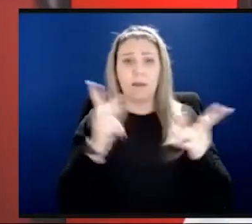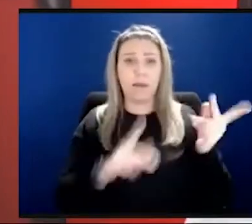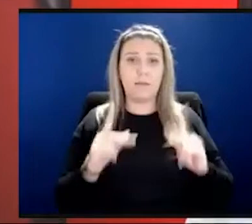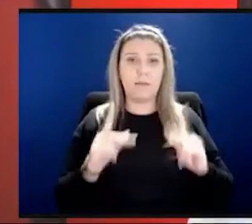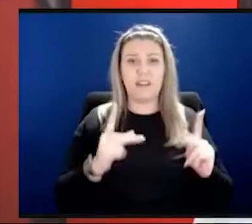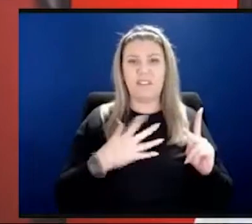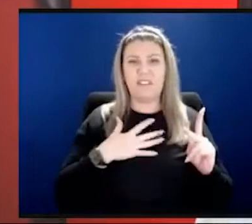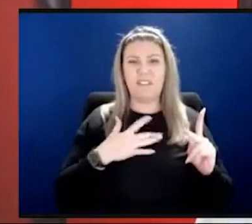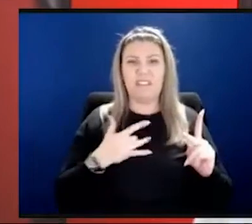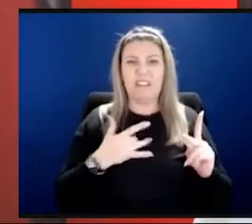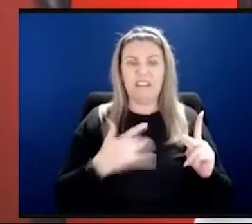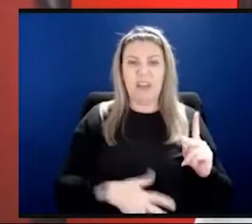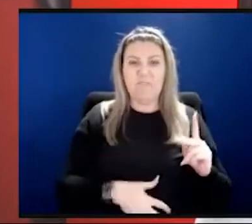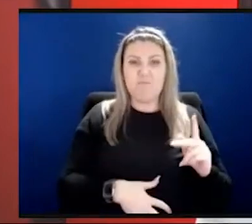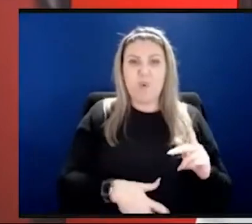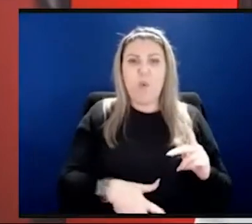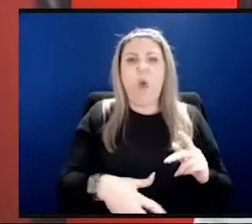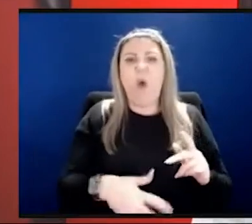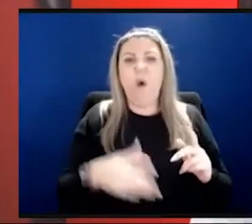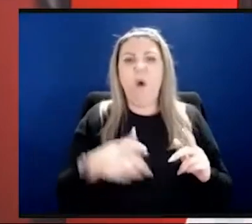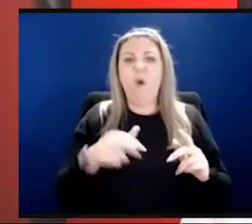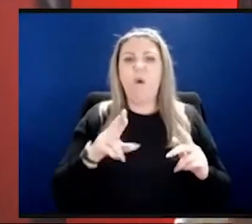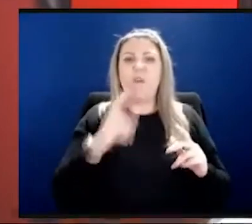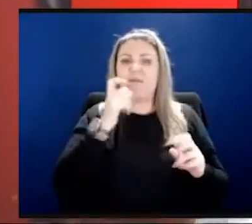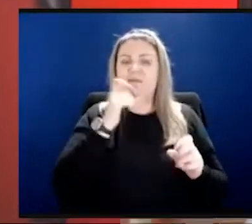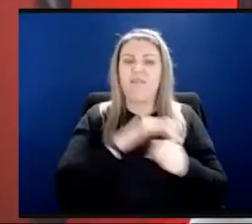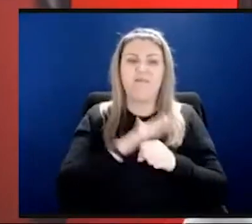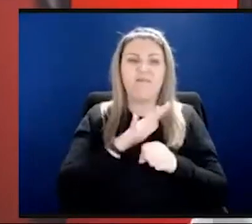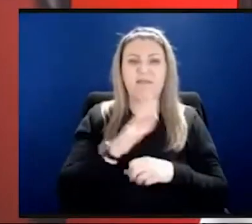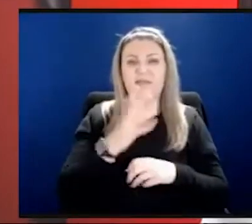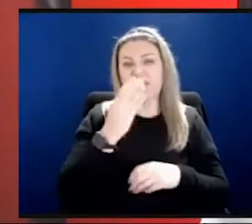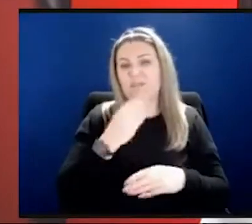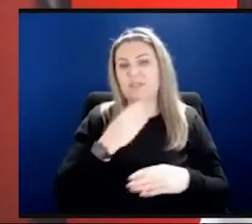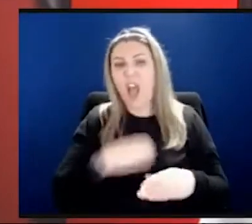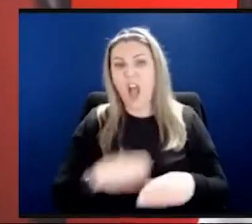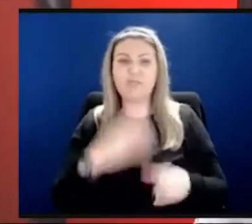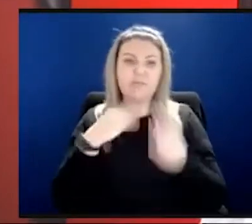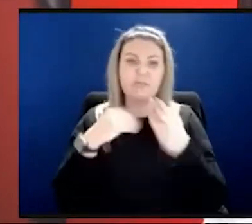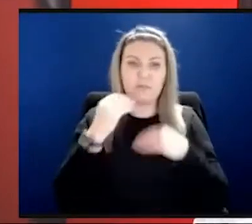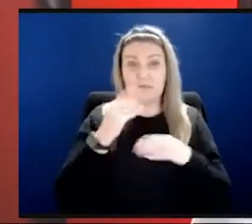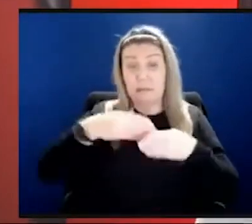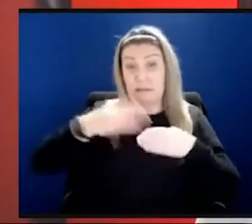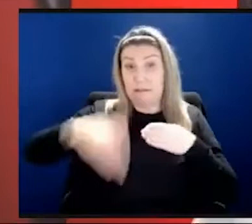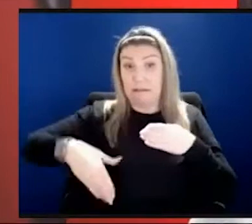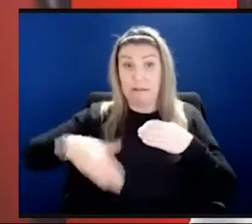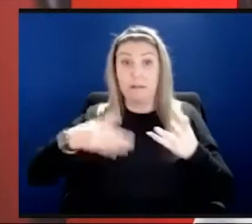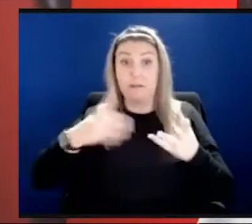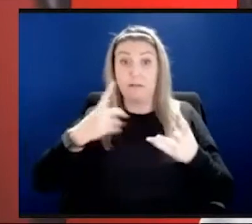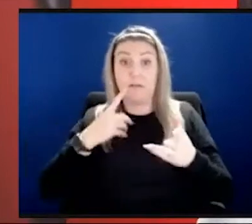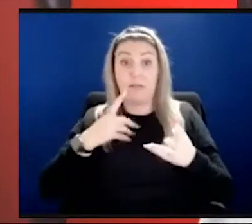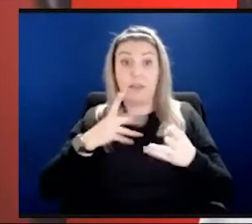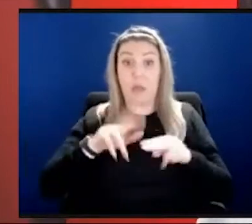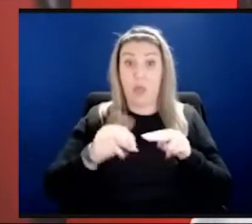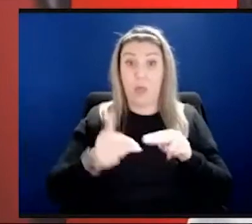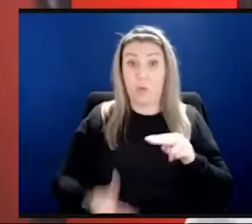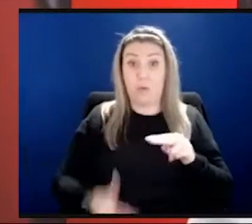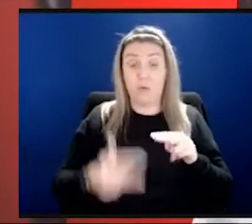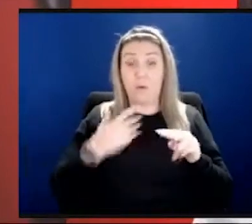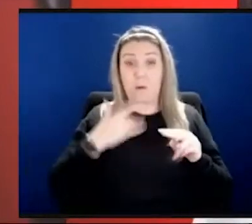or bloating or lack of appetite. And a lot of times in the end stages of heart failure, people actually start losing weight just because they stop